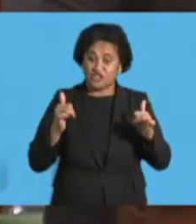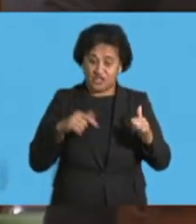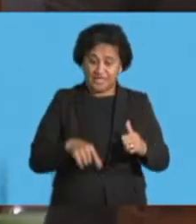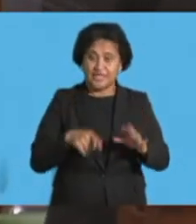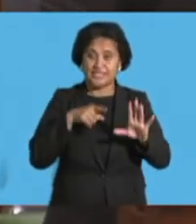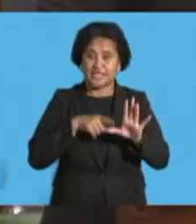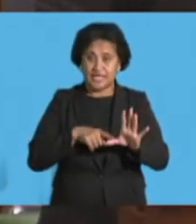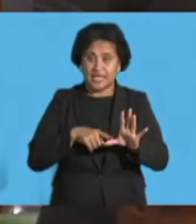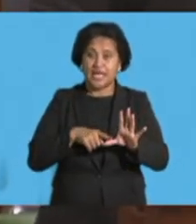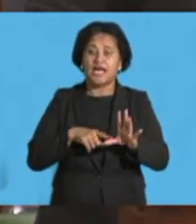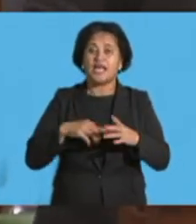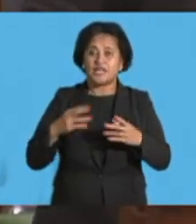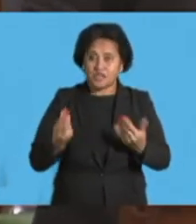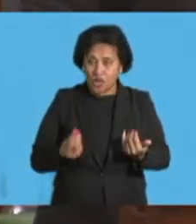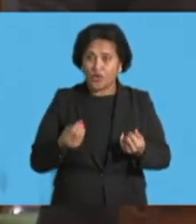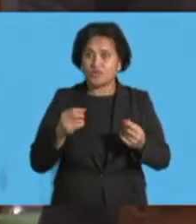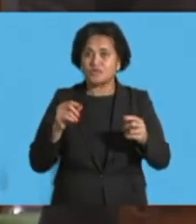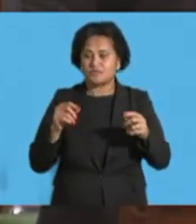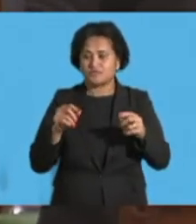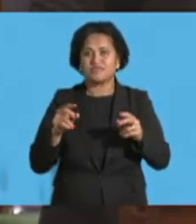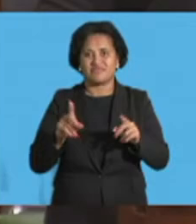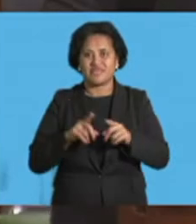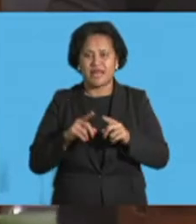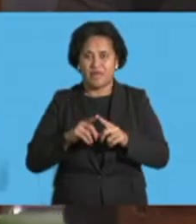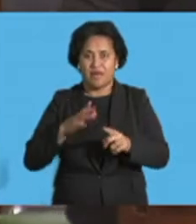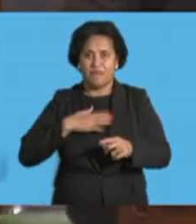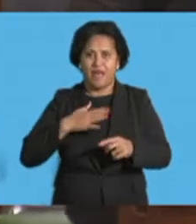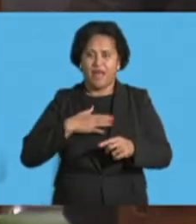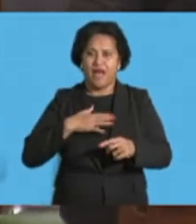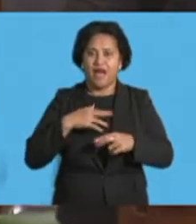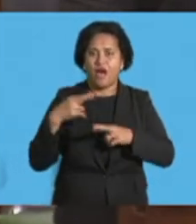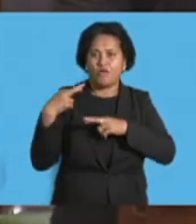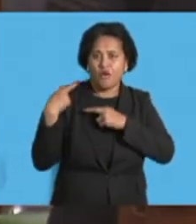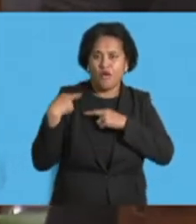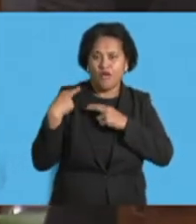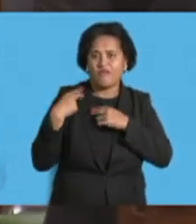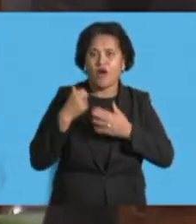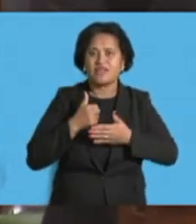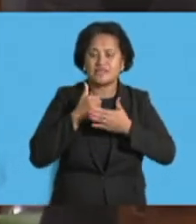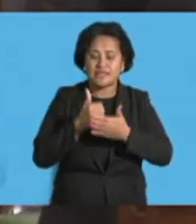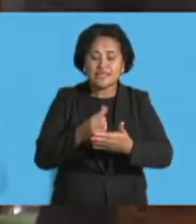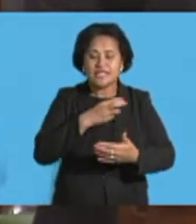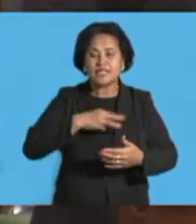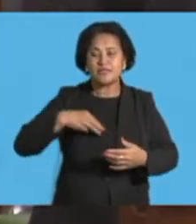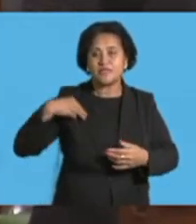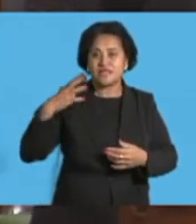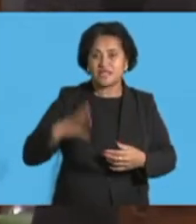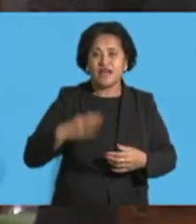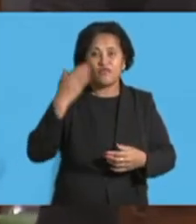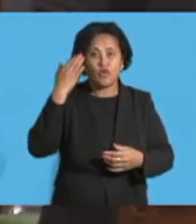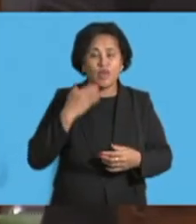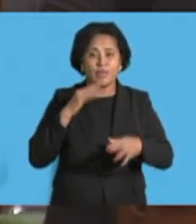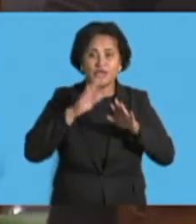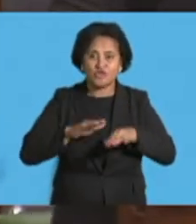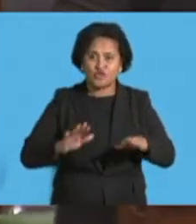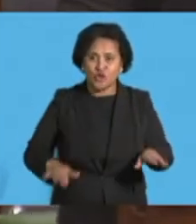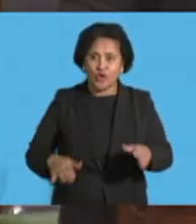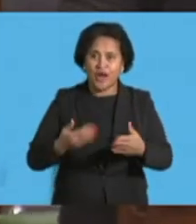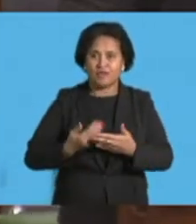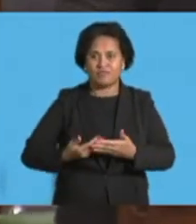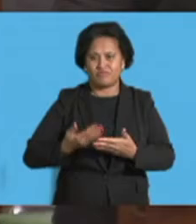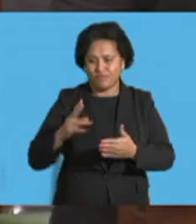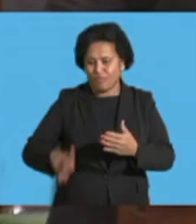marks the near completion of my role as the Assistant Minister for Women, Children and Poverty Alleviation. And I cannot express